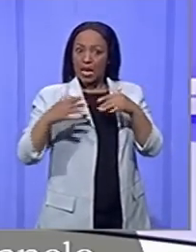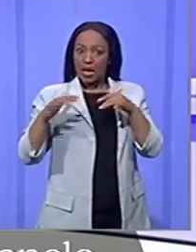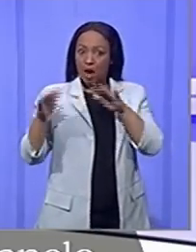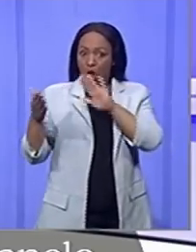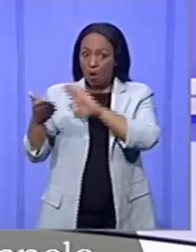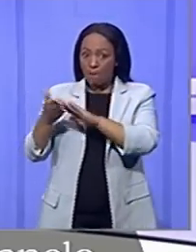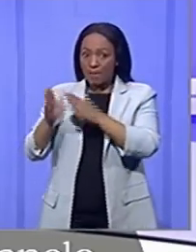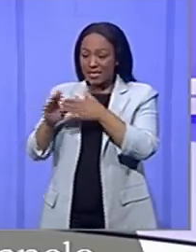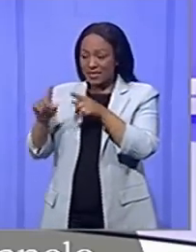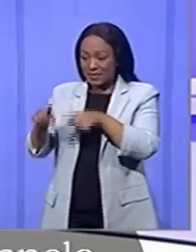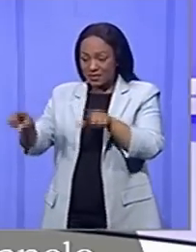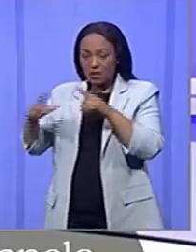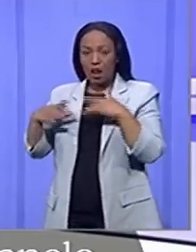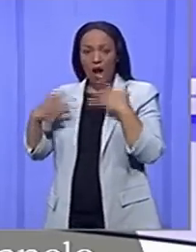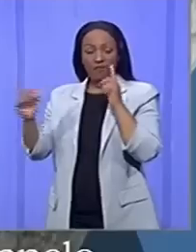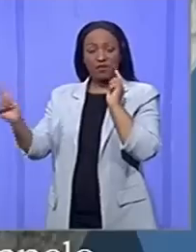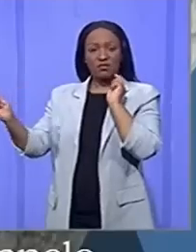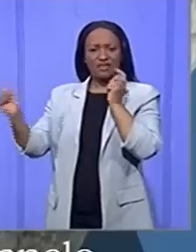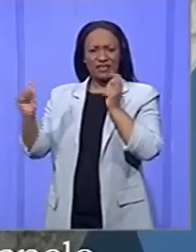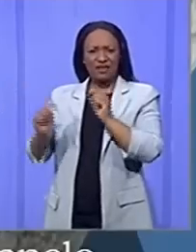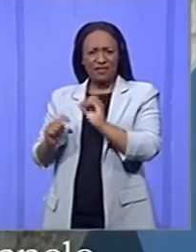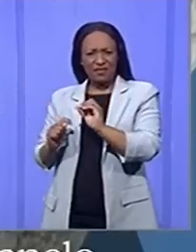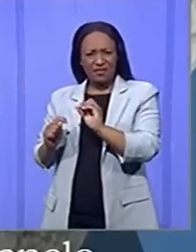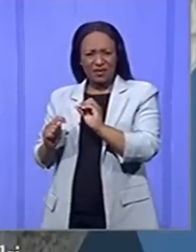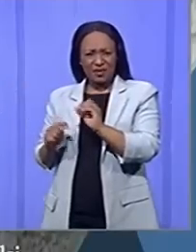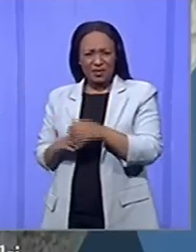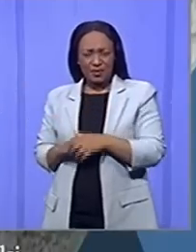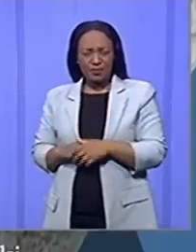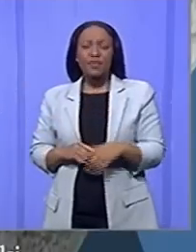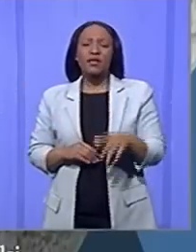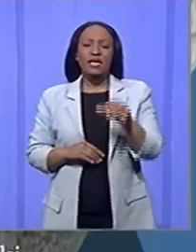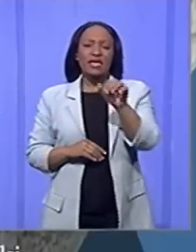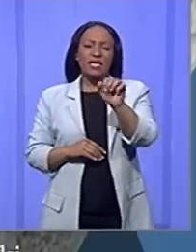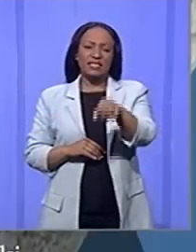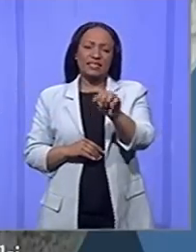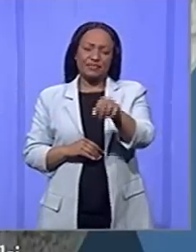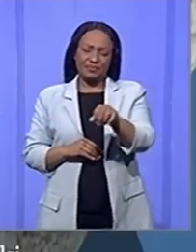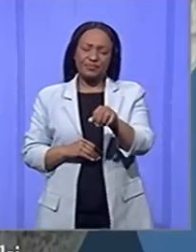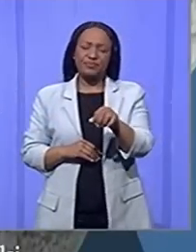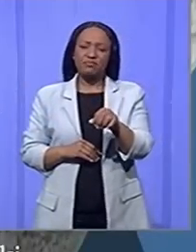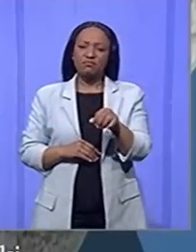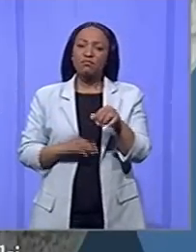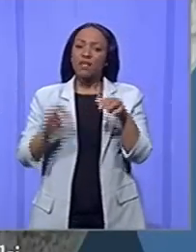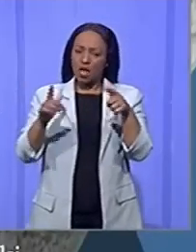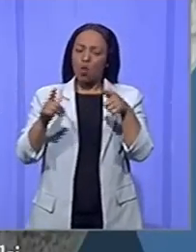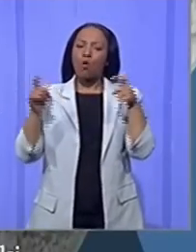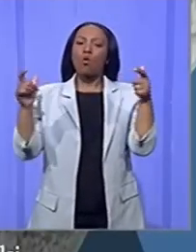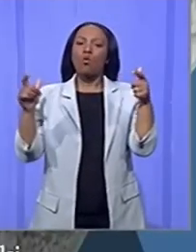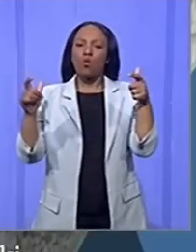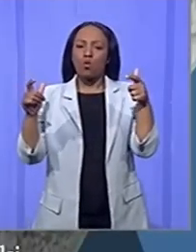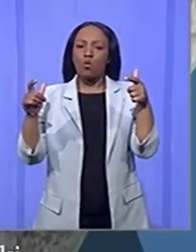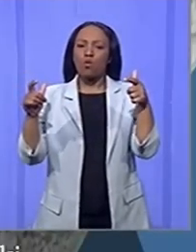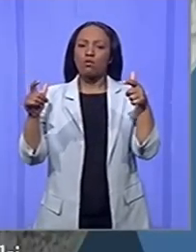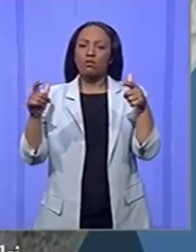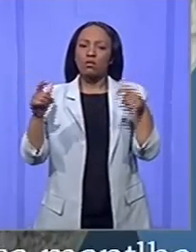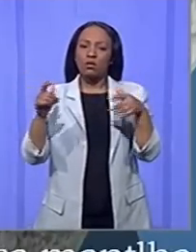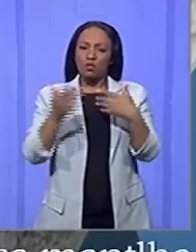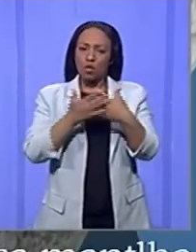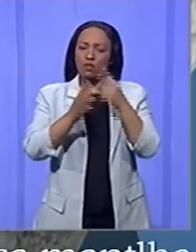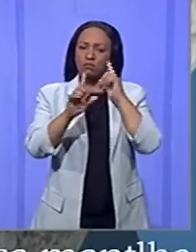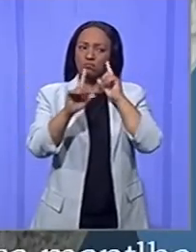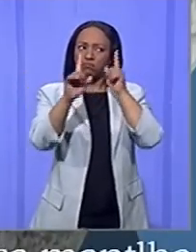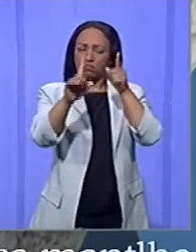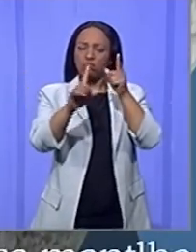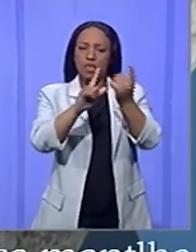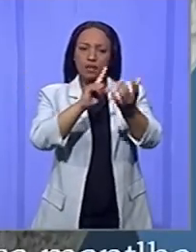baahi? Kgonahalo yona e teng e kgolo ya hore re ka fitlhella tse